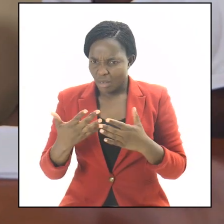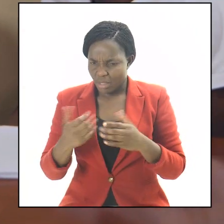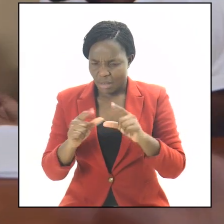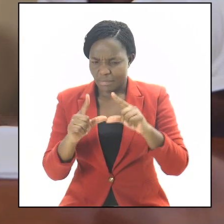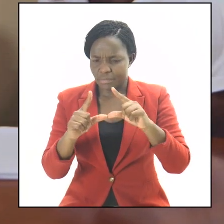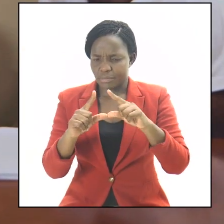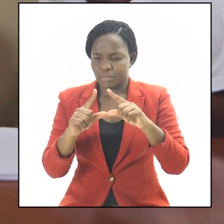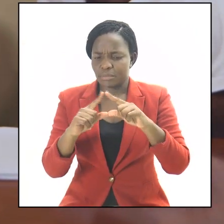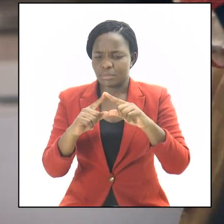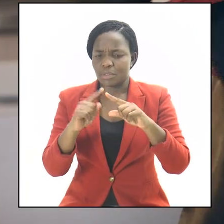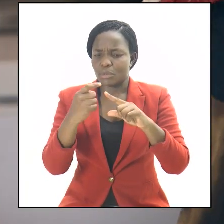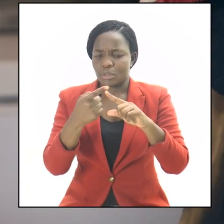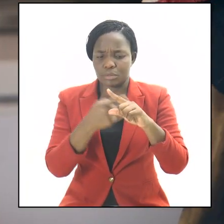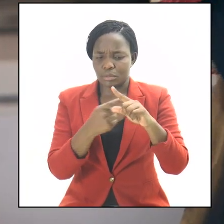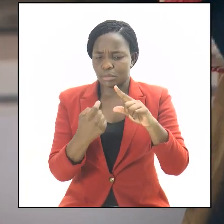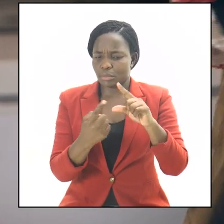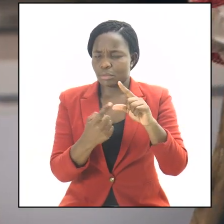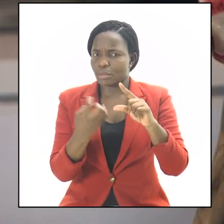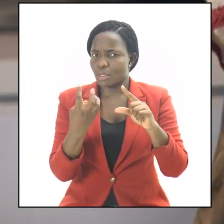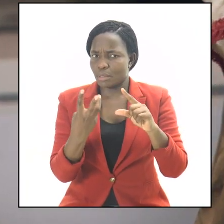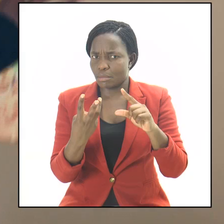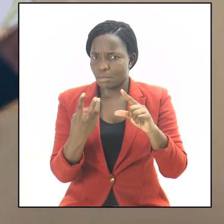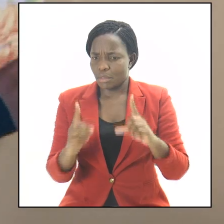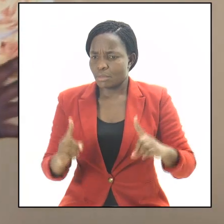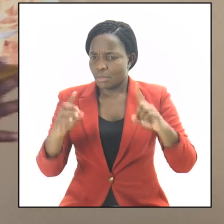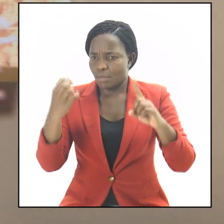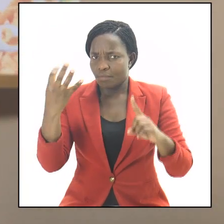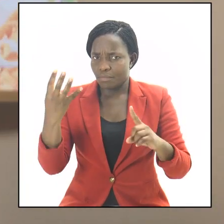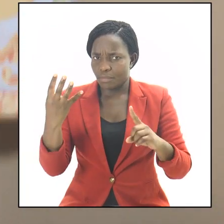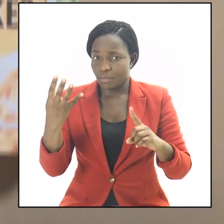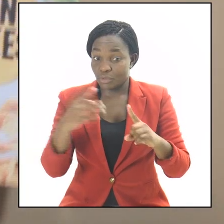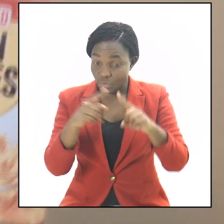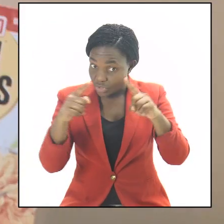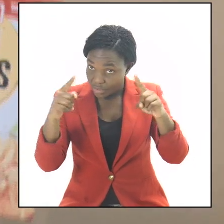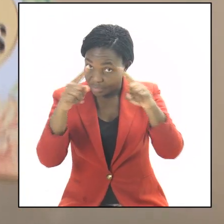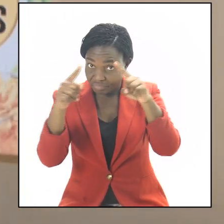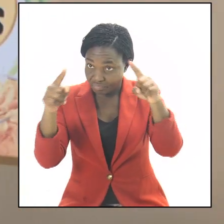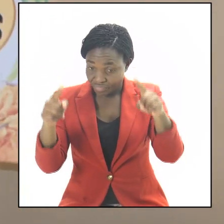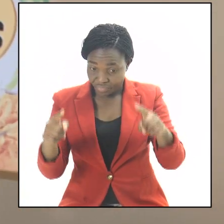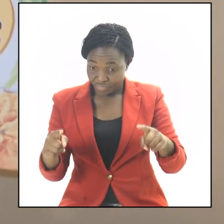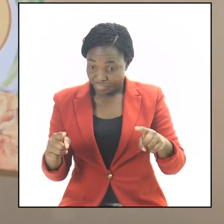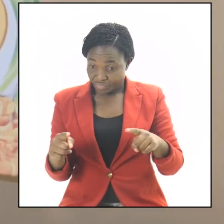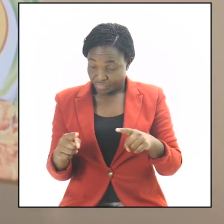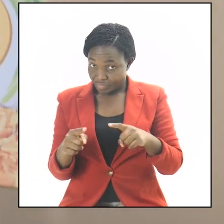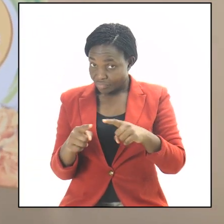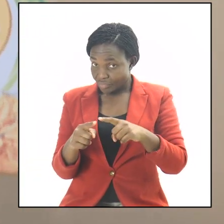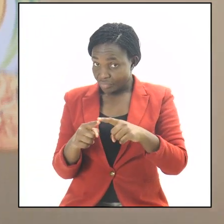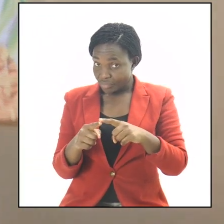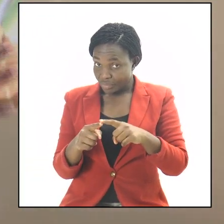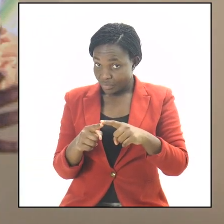sides and a parallelogram has 4. See the rectangle shape of this box. It consists of